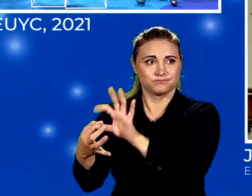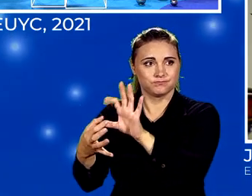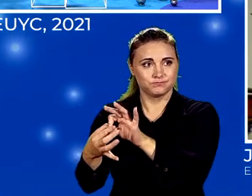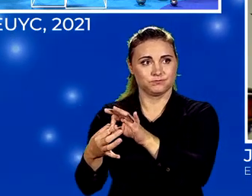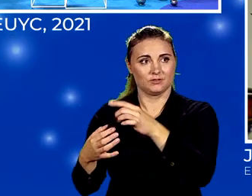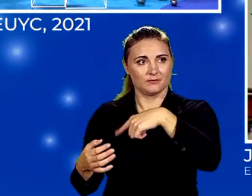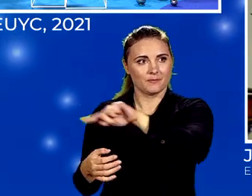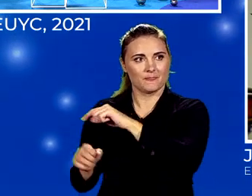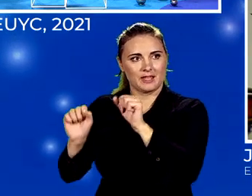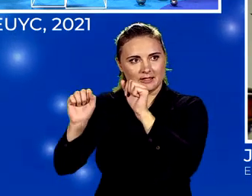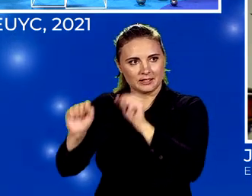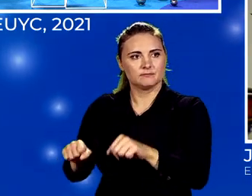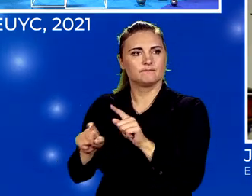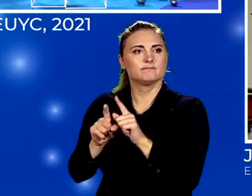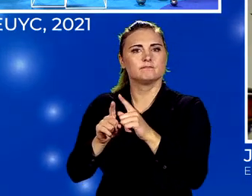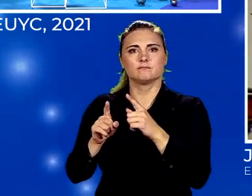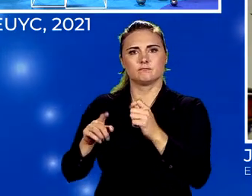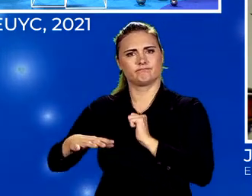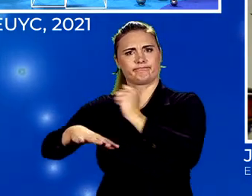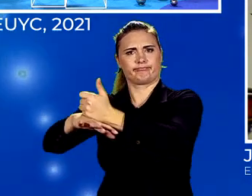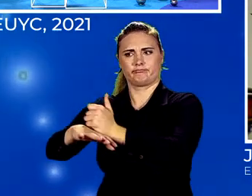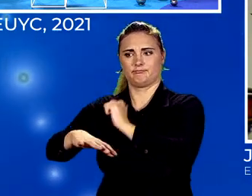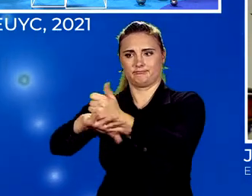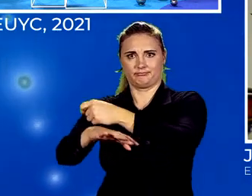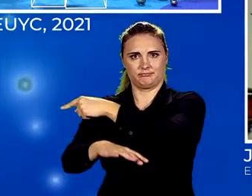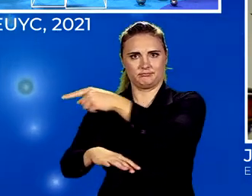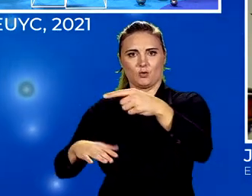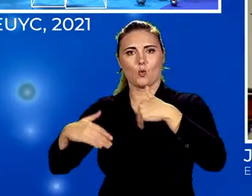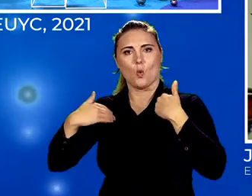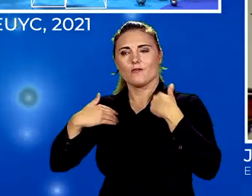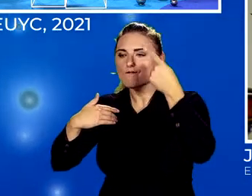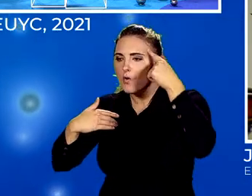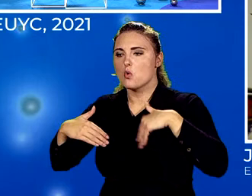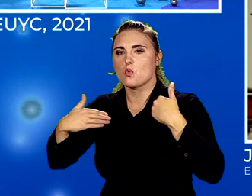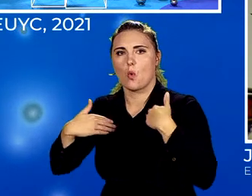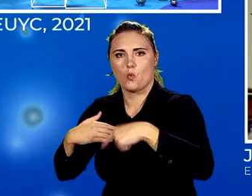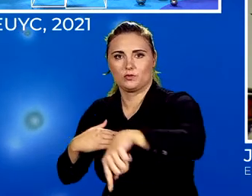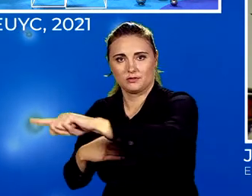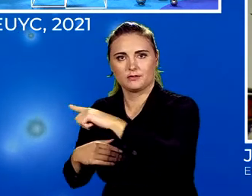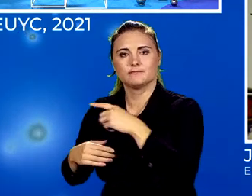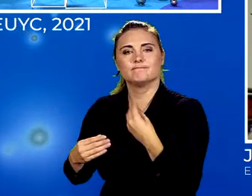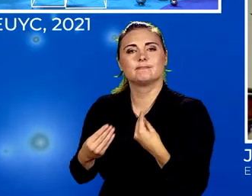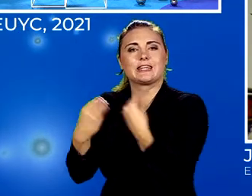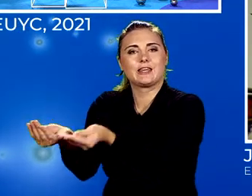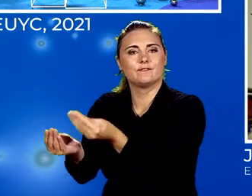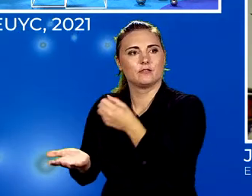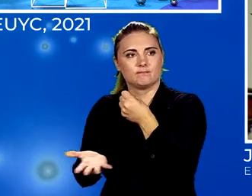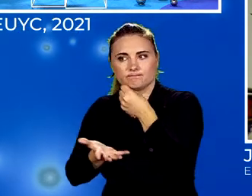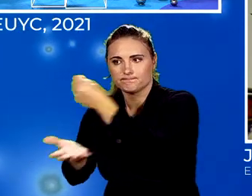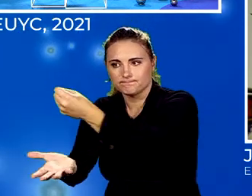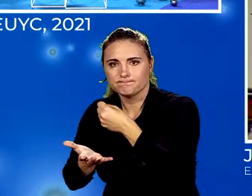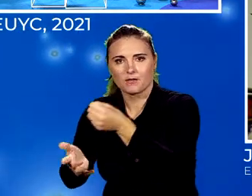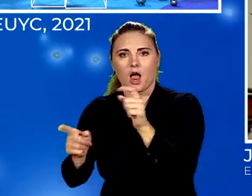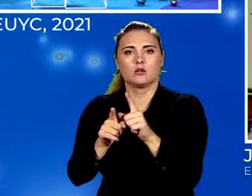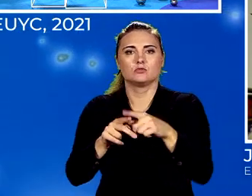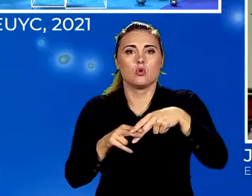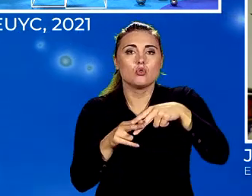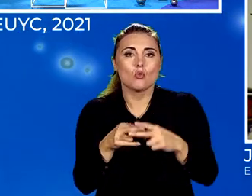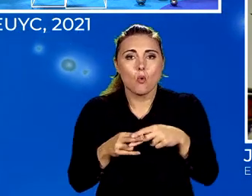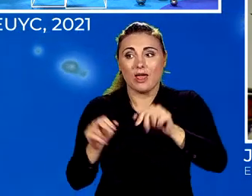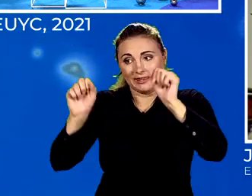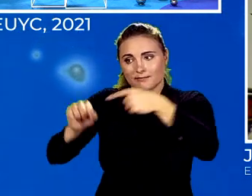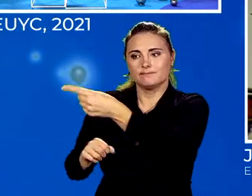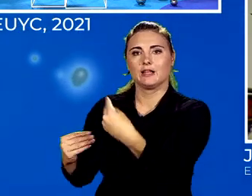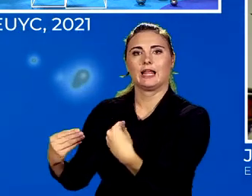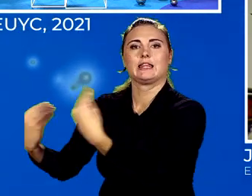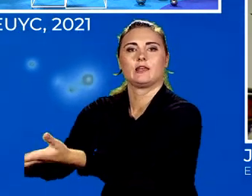the resources and the toolkit, let's say, that they can actually reach out to those